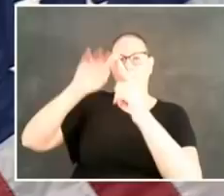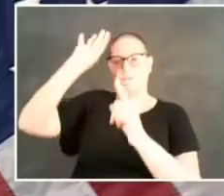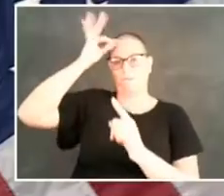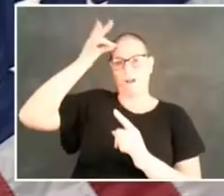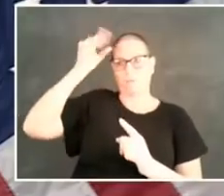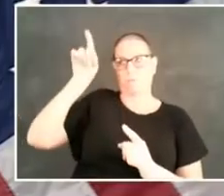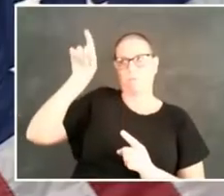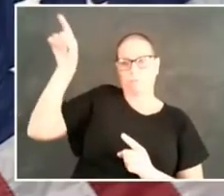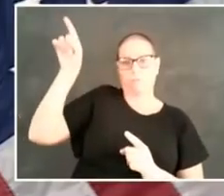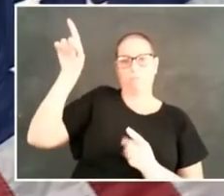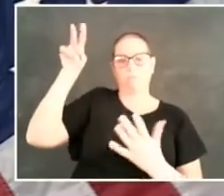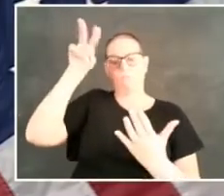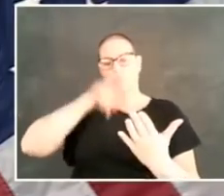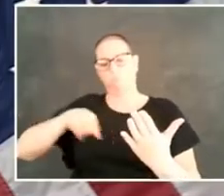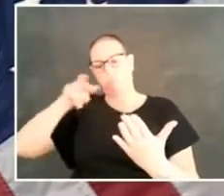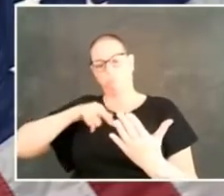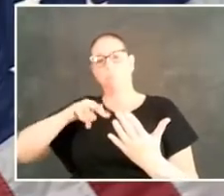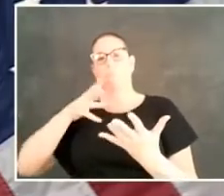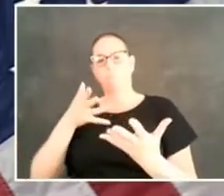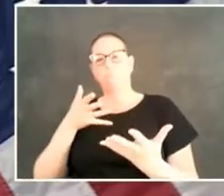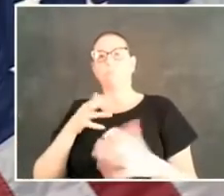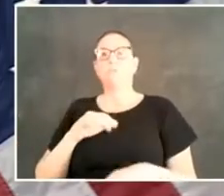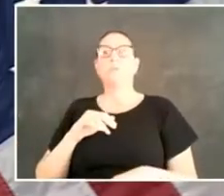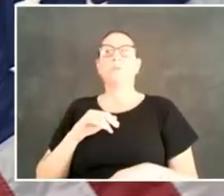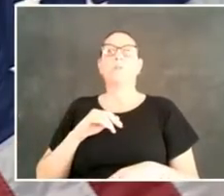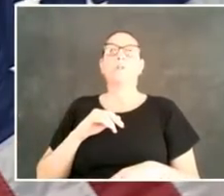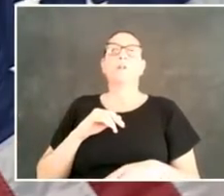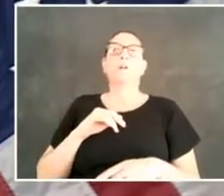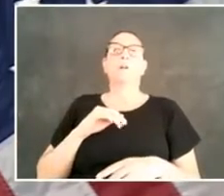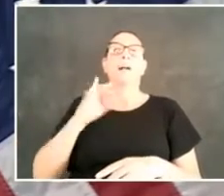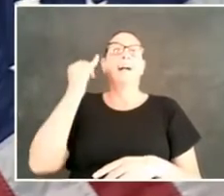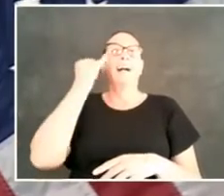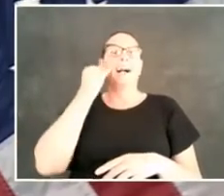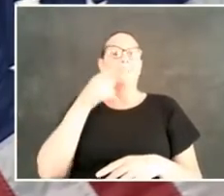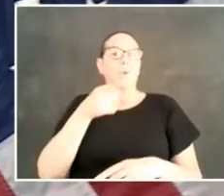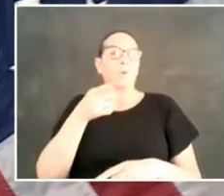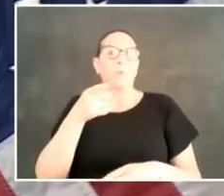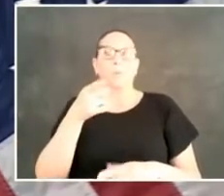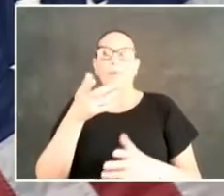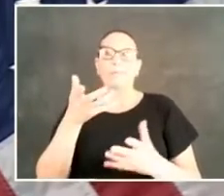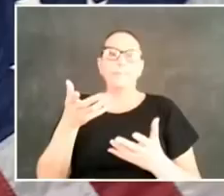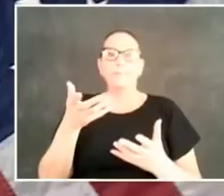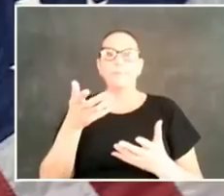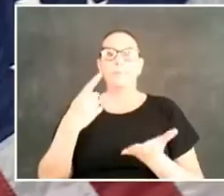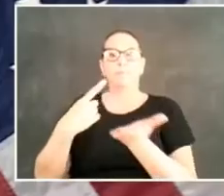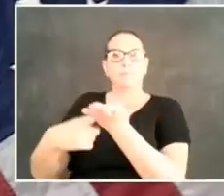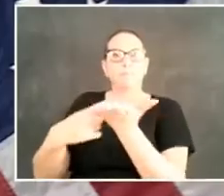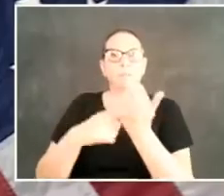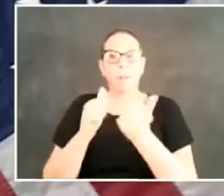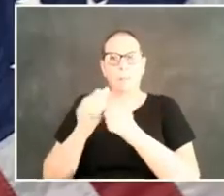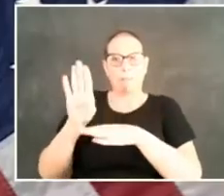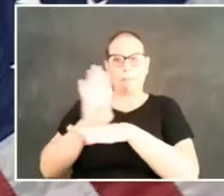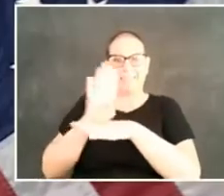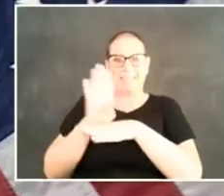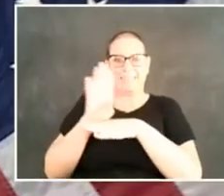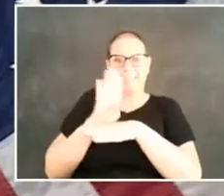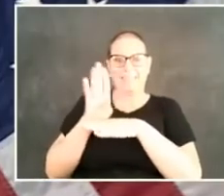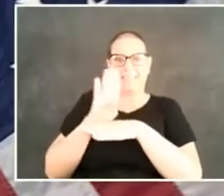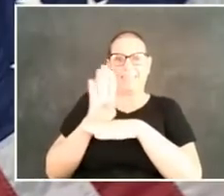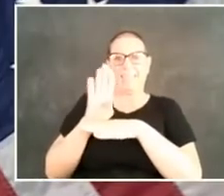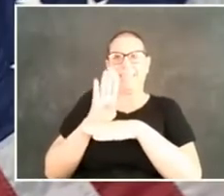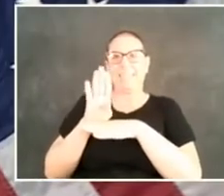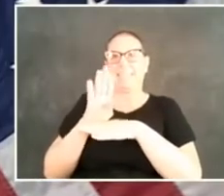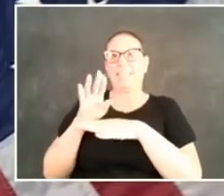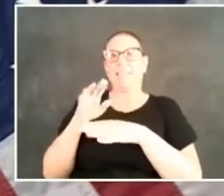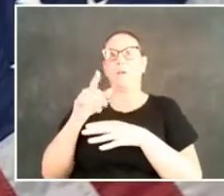talking about a business that is owned by someone who is undocumented, and